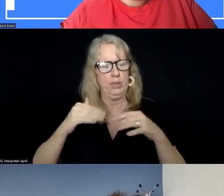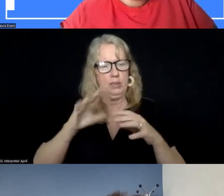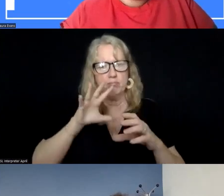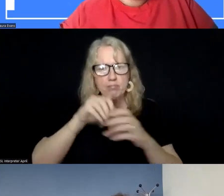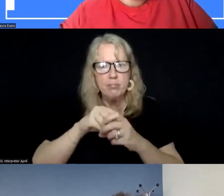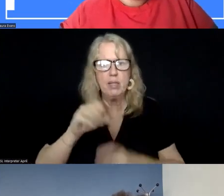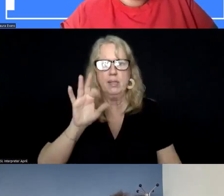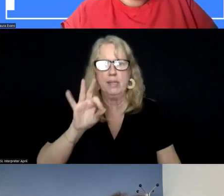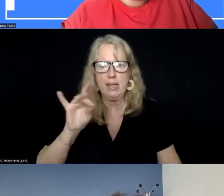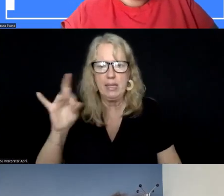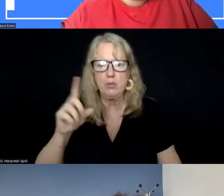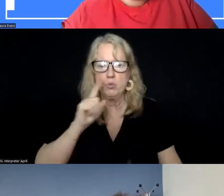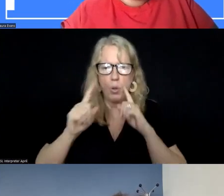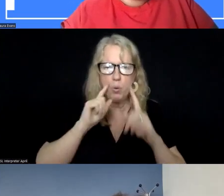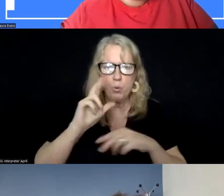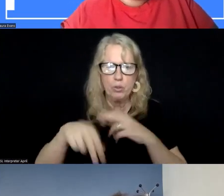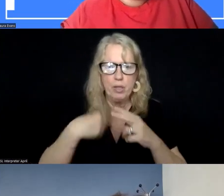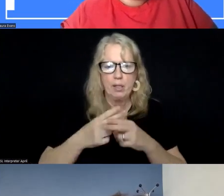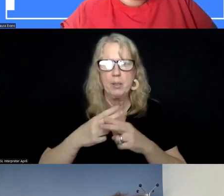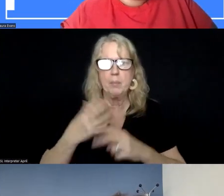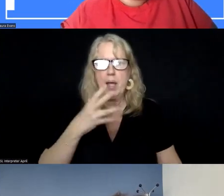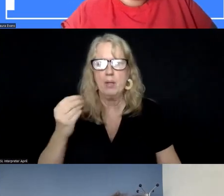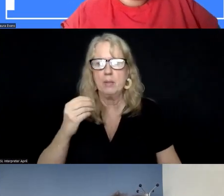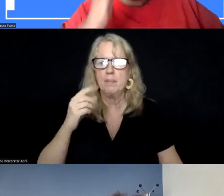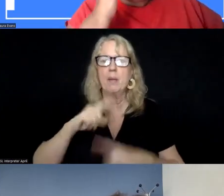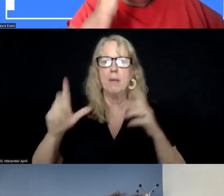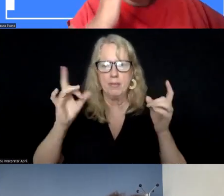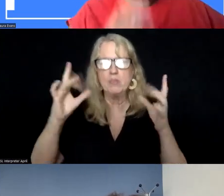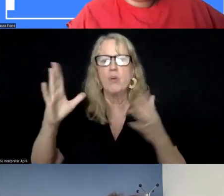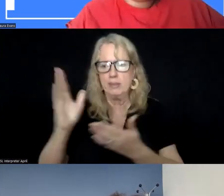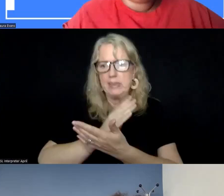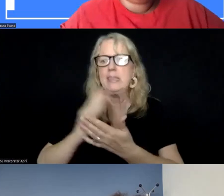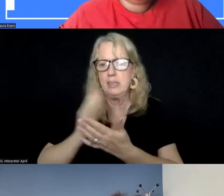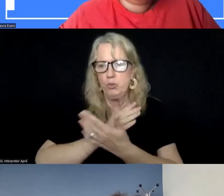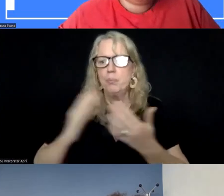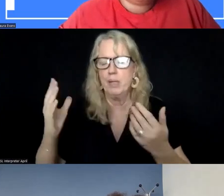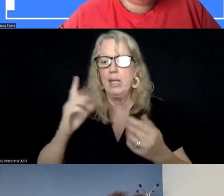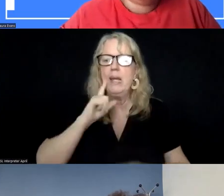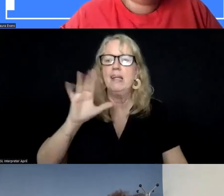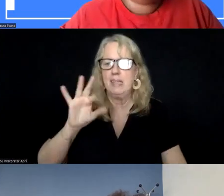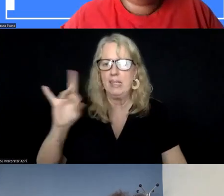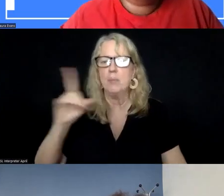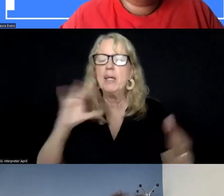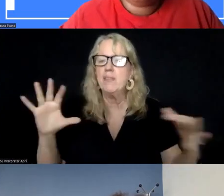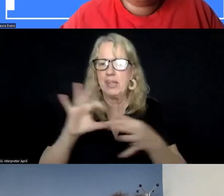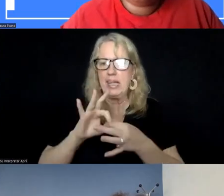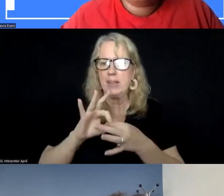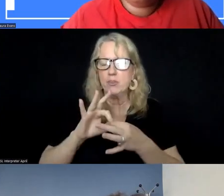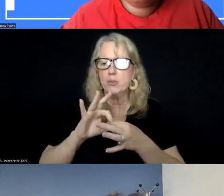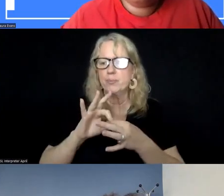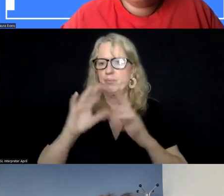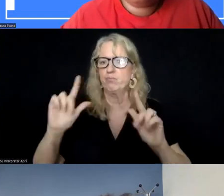988, right? So we're talking about 988, but this is about the crisis continuum. 988 is the connector. It is